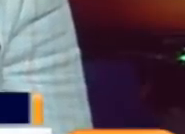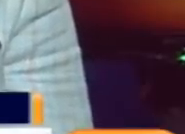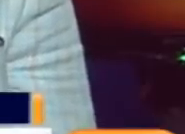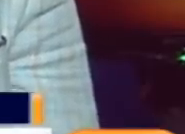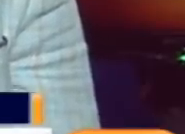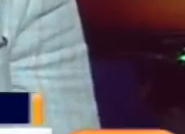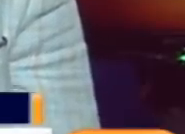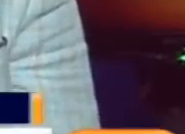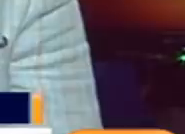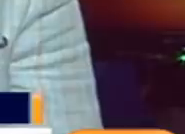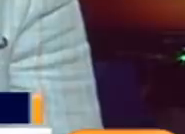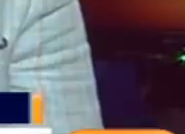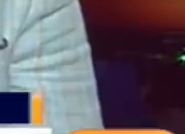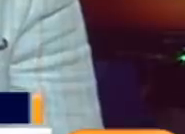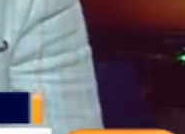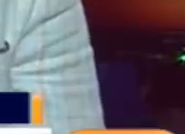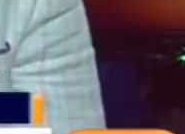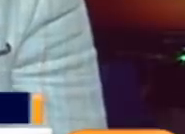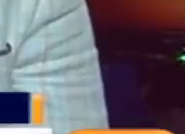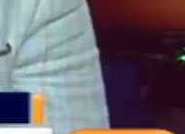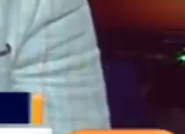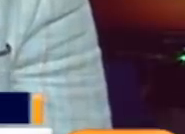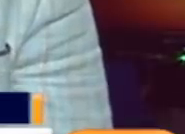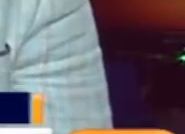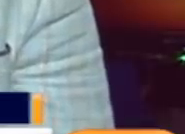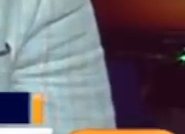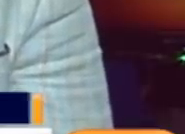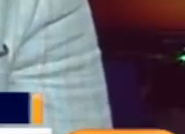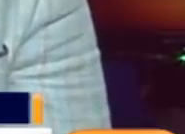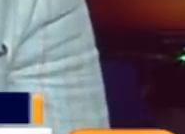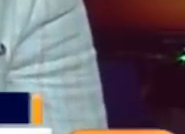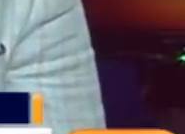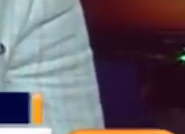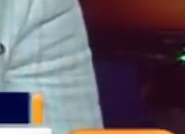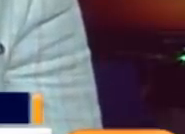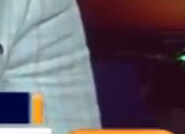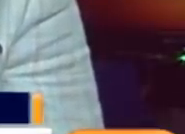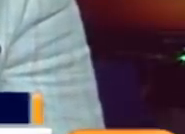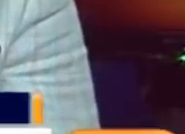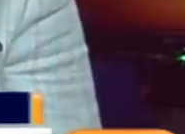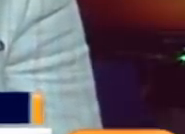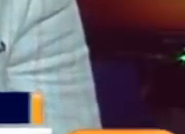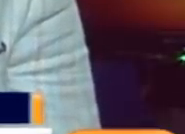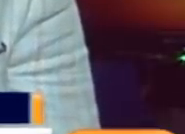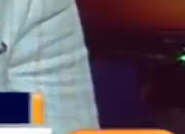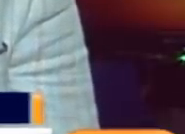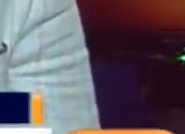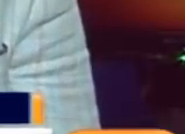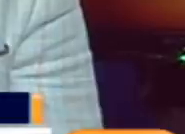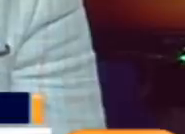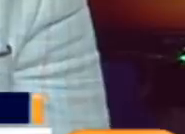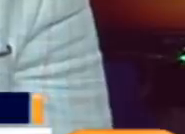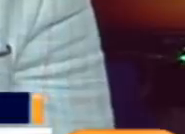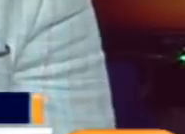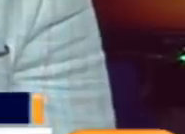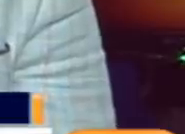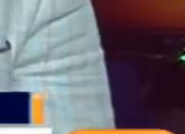worldwide. But as with every beautiful story in Kenya, there is always a scam. And I think,